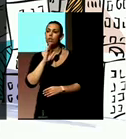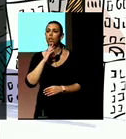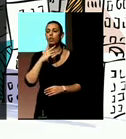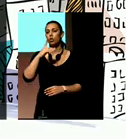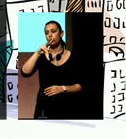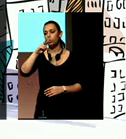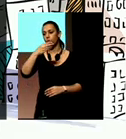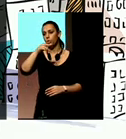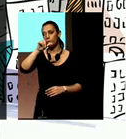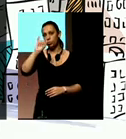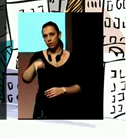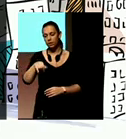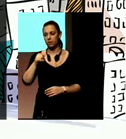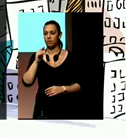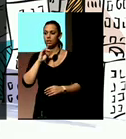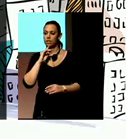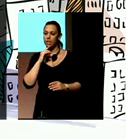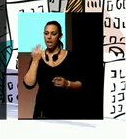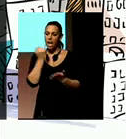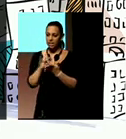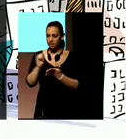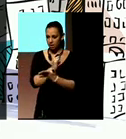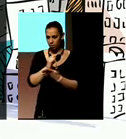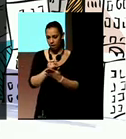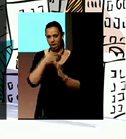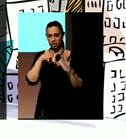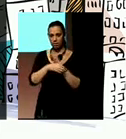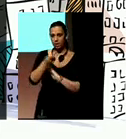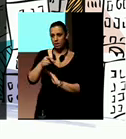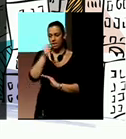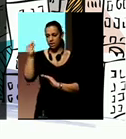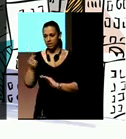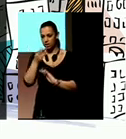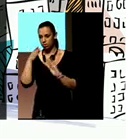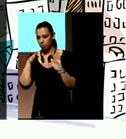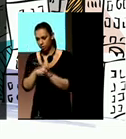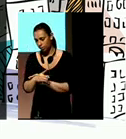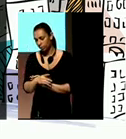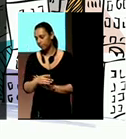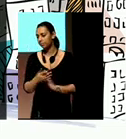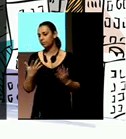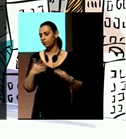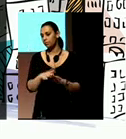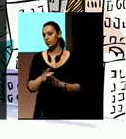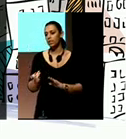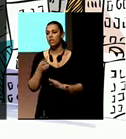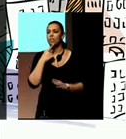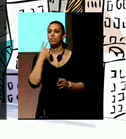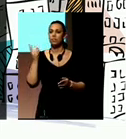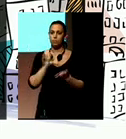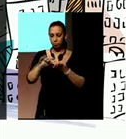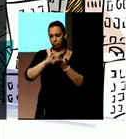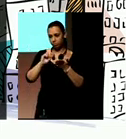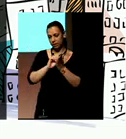teacher in Dublin in the subject Accessibility and Design for All.